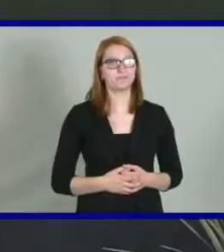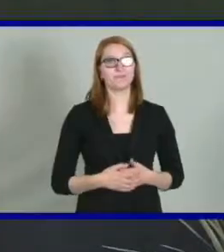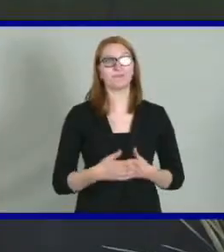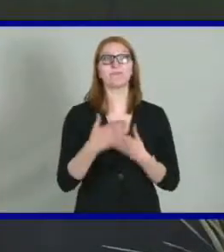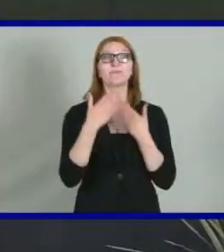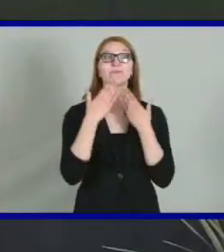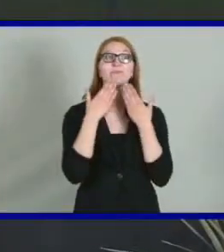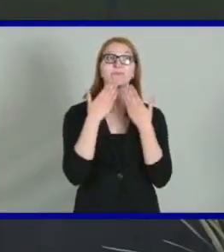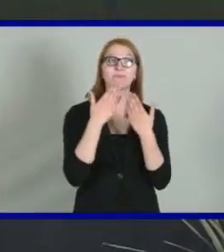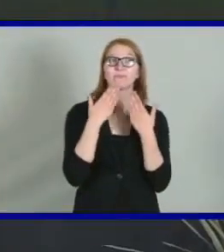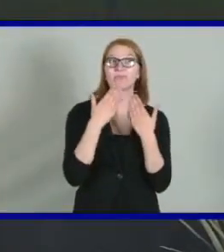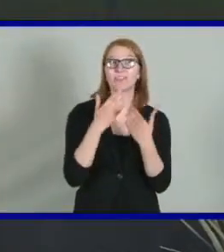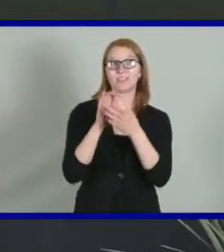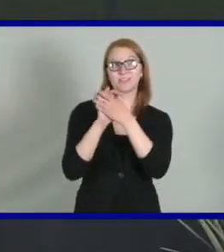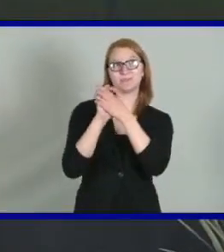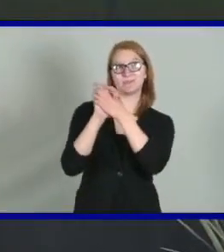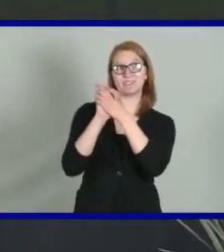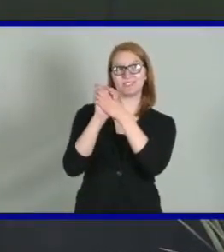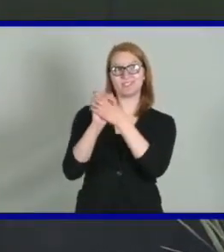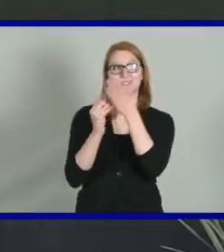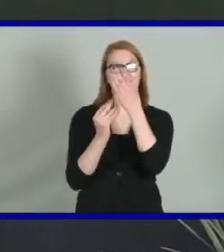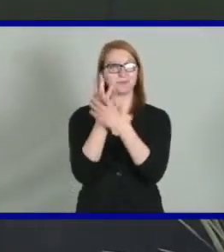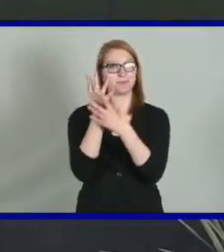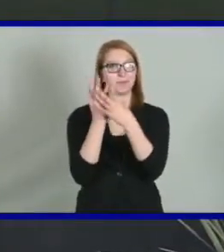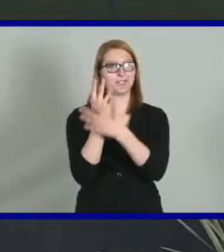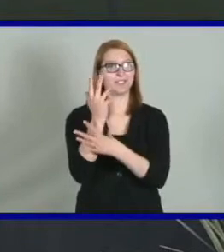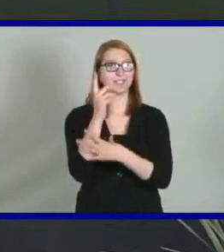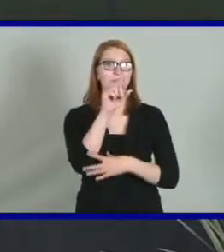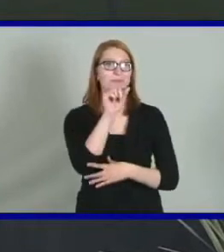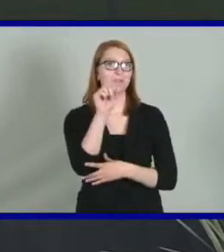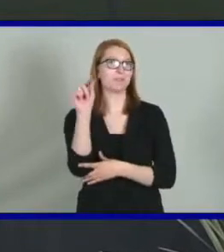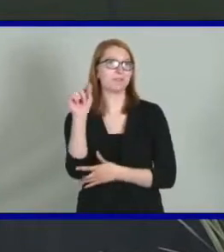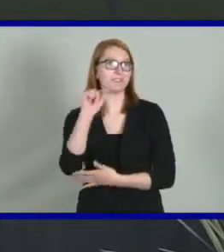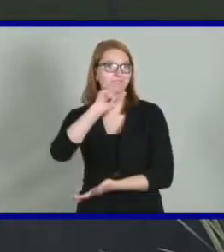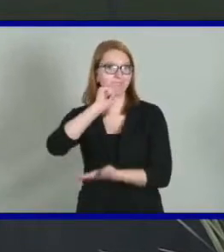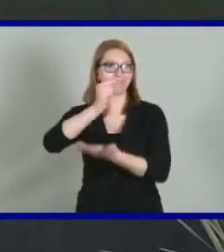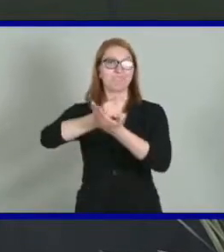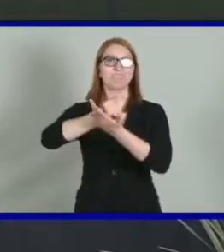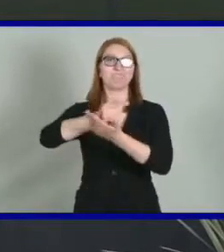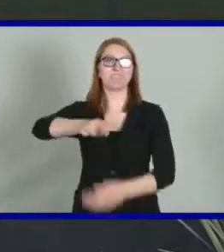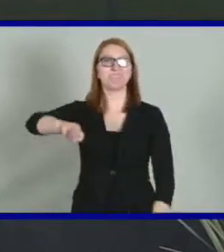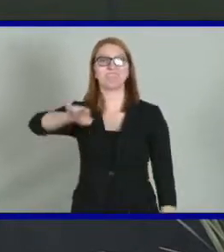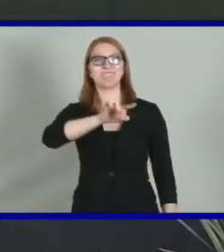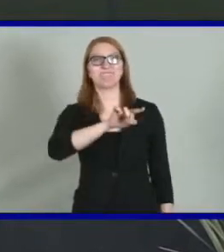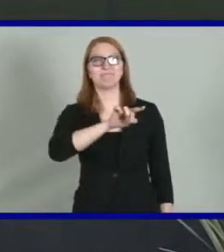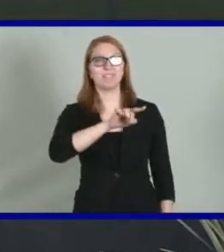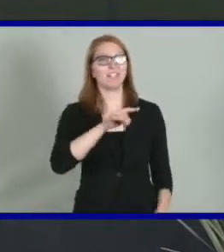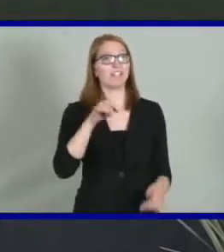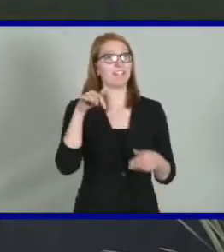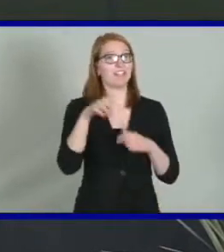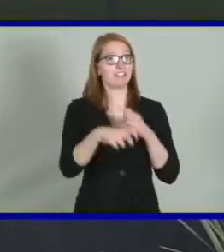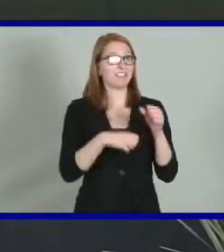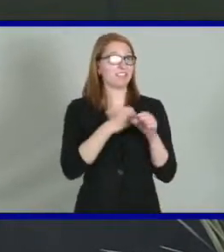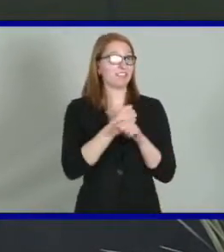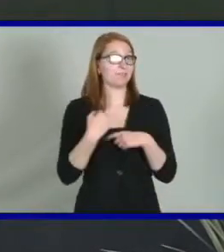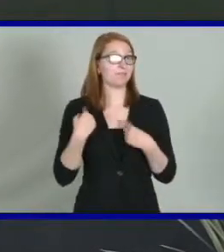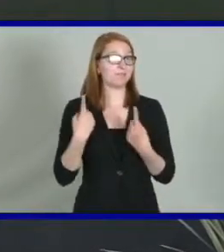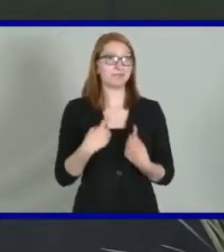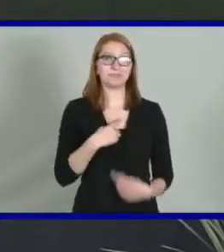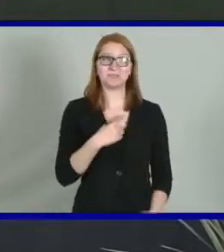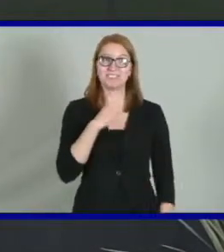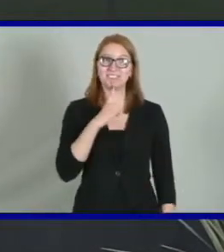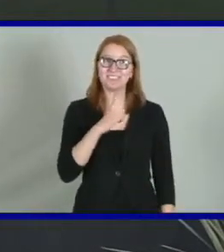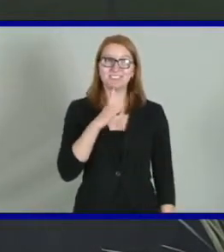Thank you, and congratulations, Spring 2020 graduates. For most of this year, I've been really disappointed that I wasn't